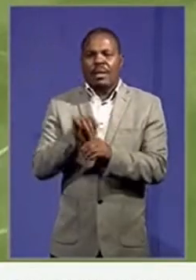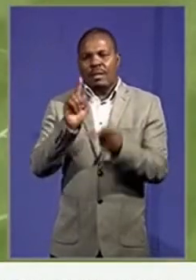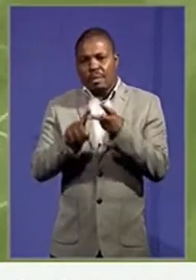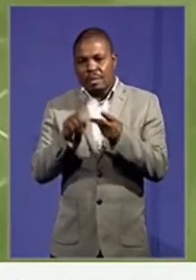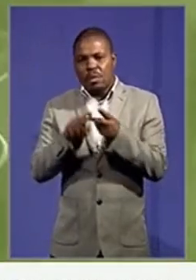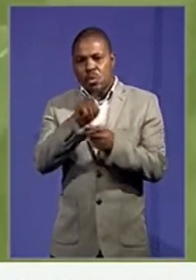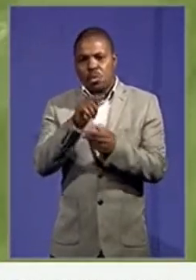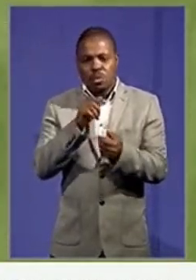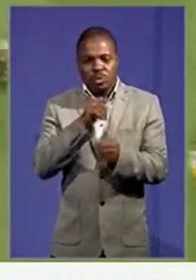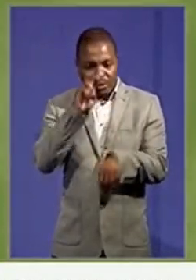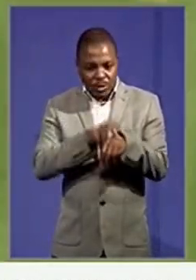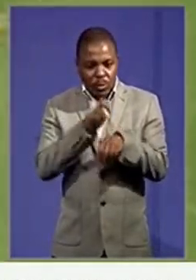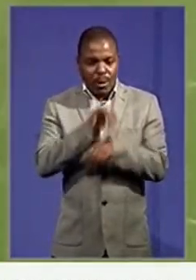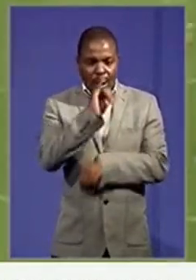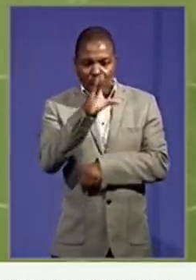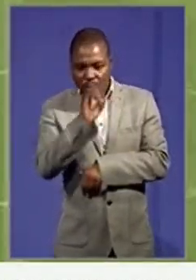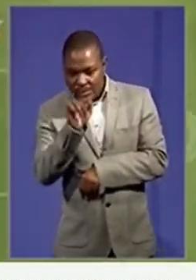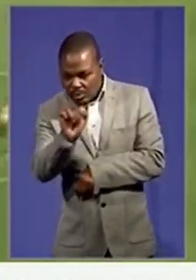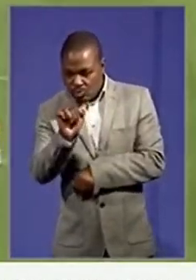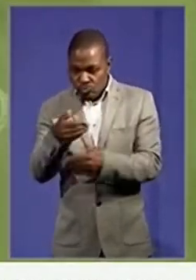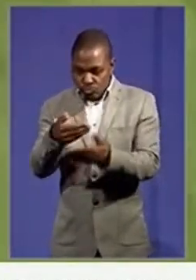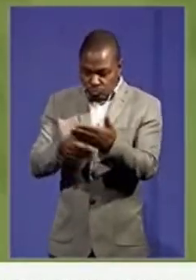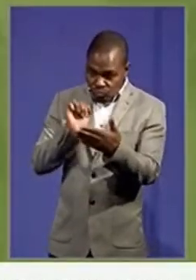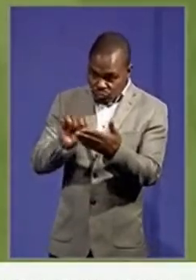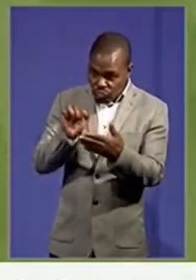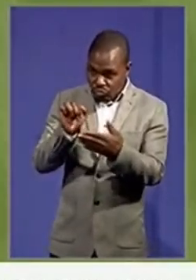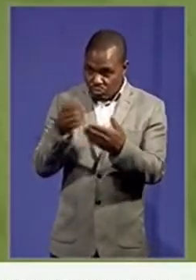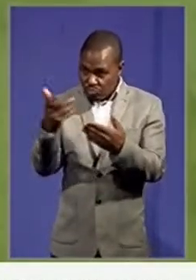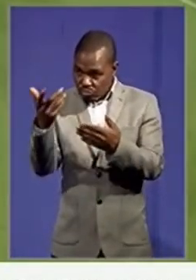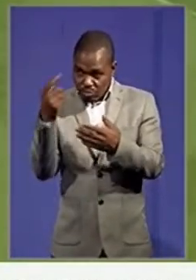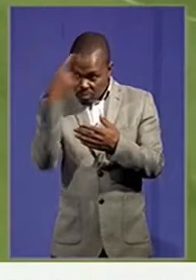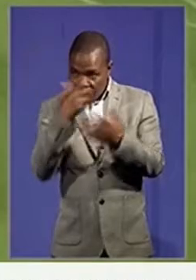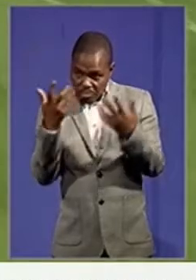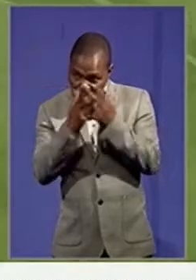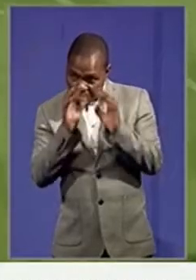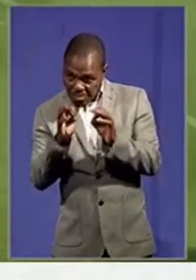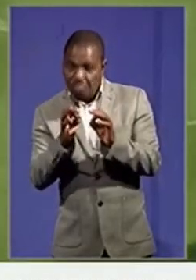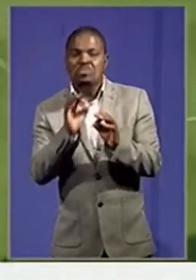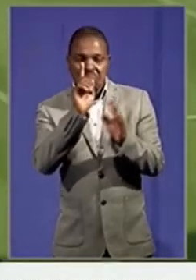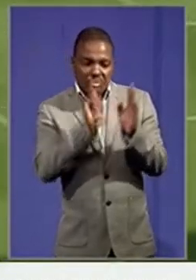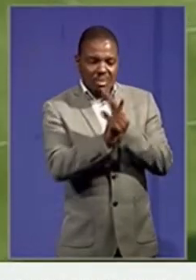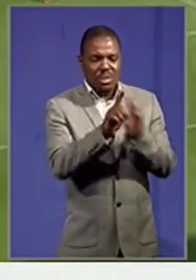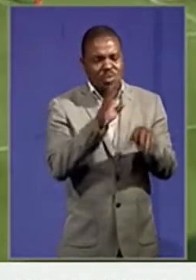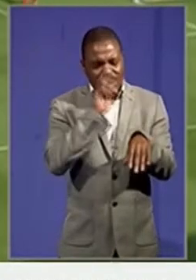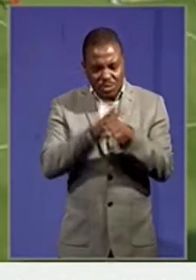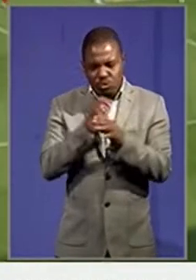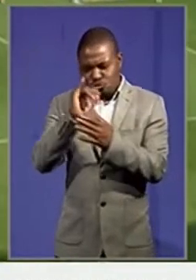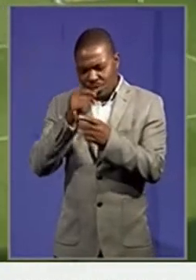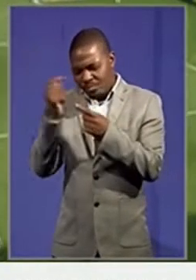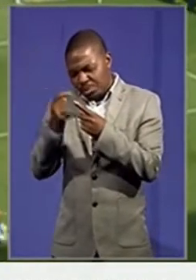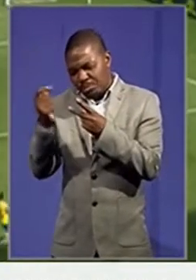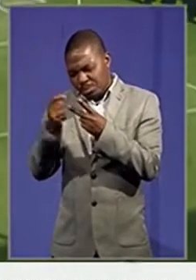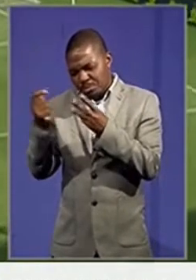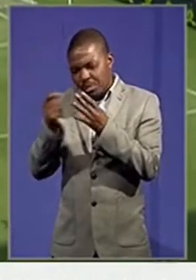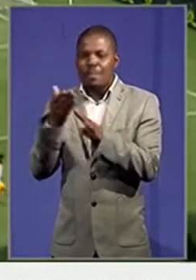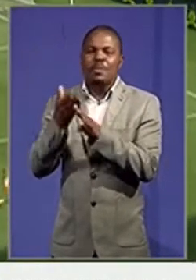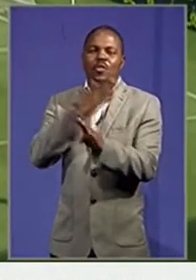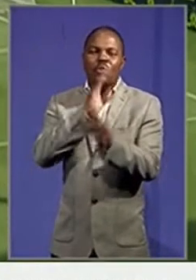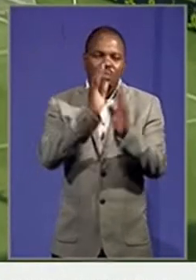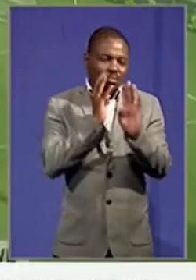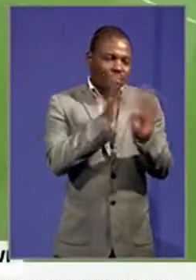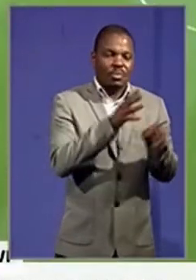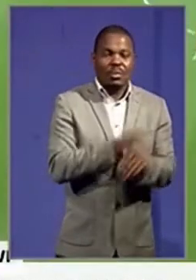moo o checkele di-ID ore o tshwere ID right ko wena motho a lokileng gore kwa kena mo natuleng ena ntho tsa di tsamaya ka lenaneo pele kwa fitlha o kene ka pele.